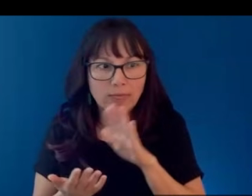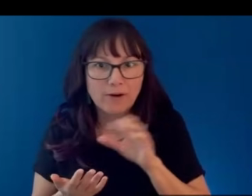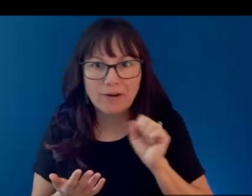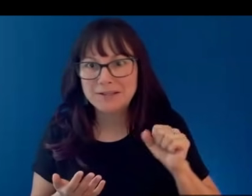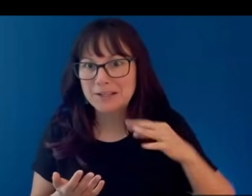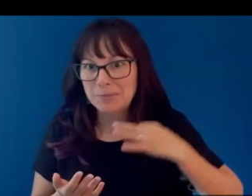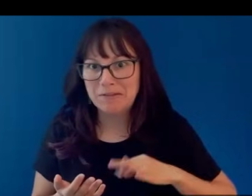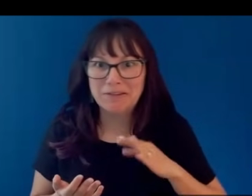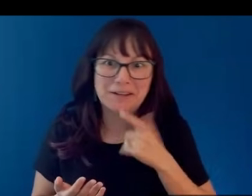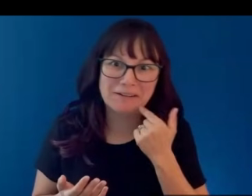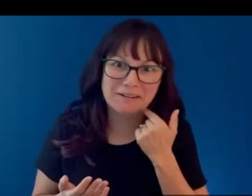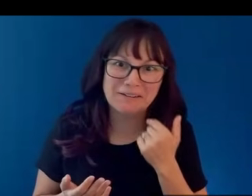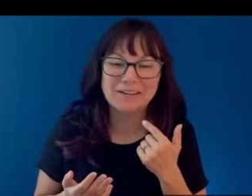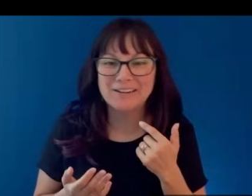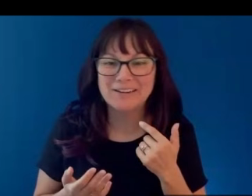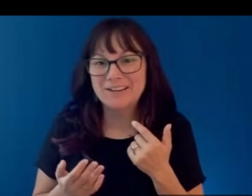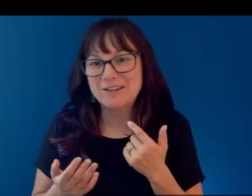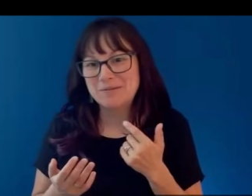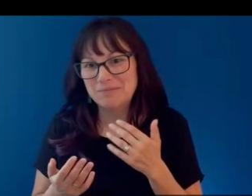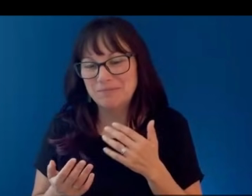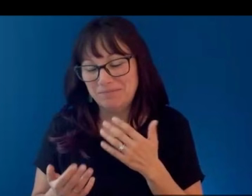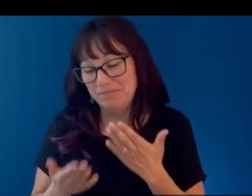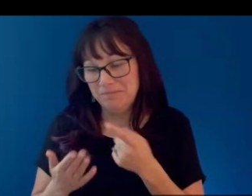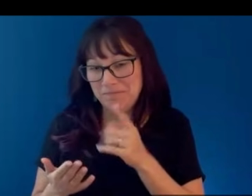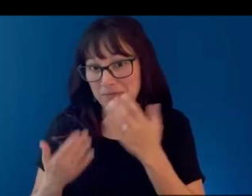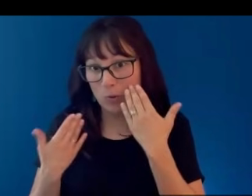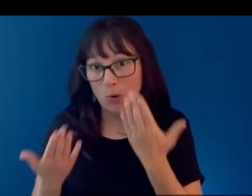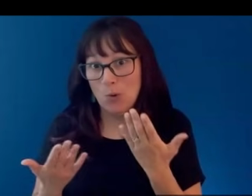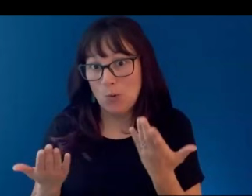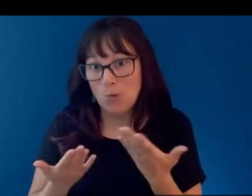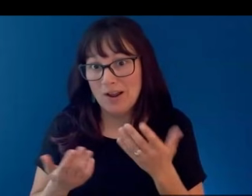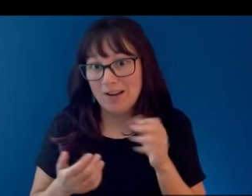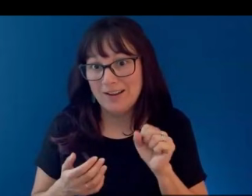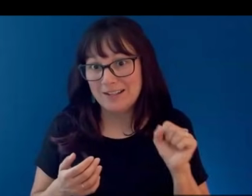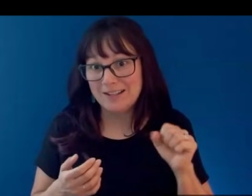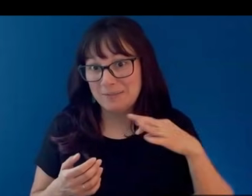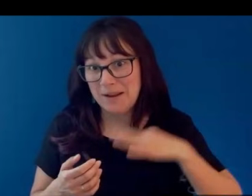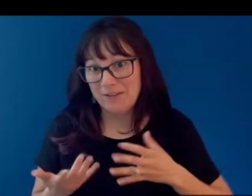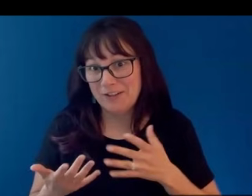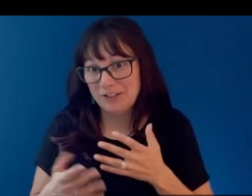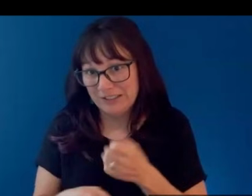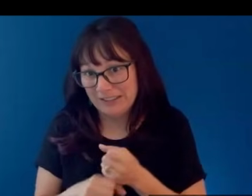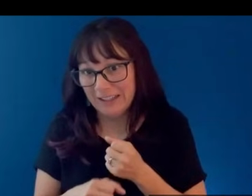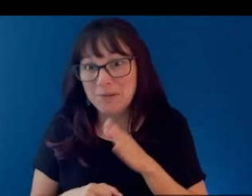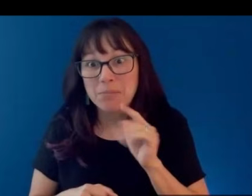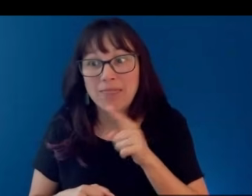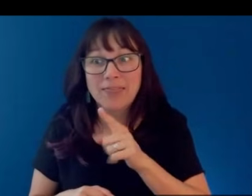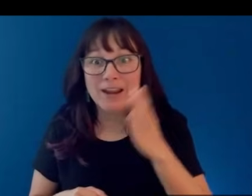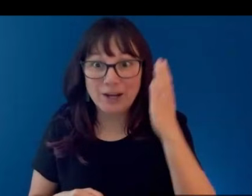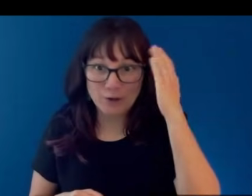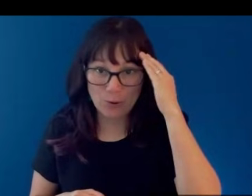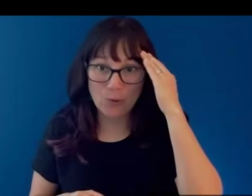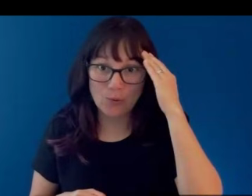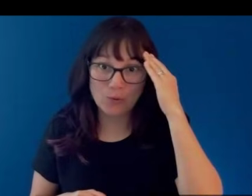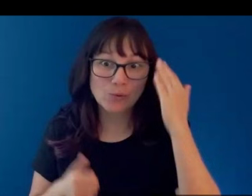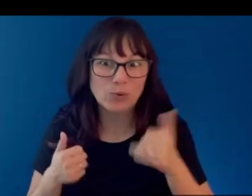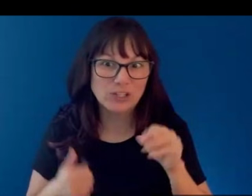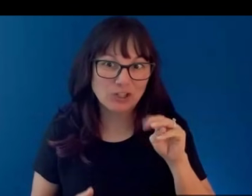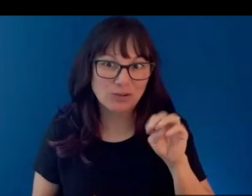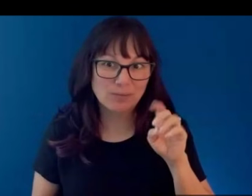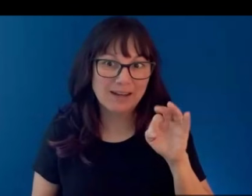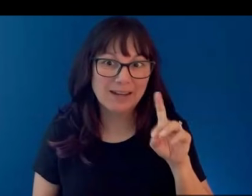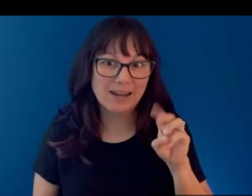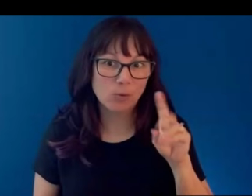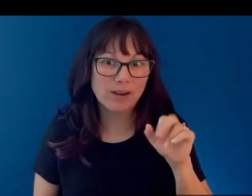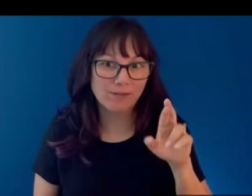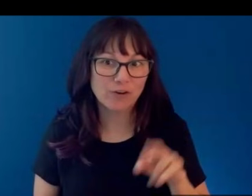but what they do. They may not know what Social Security benefit they get, but they will know what Medicaid